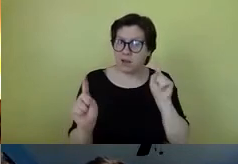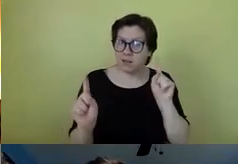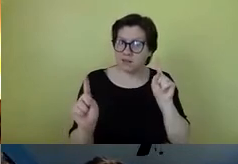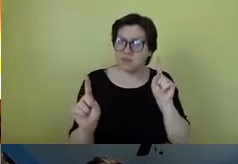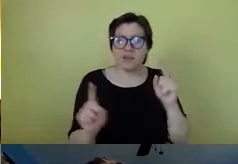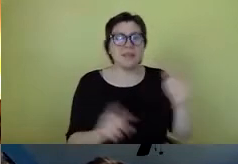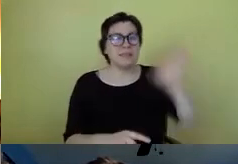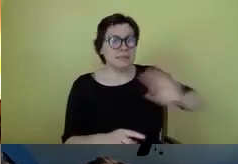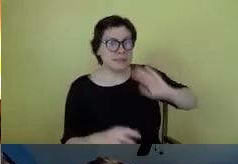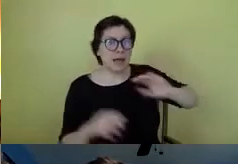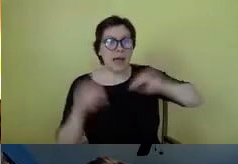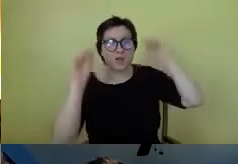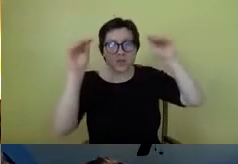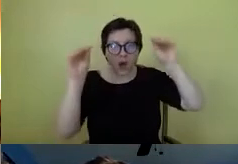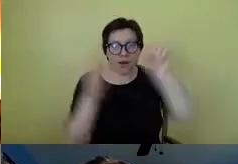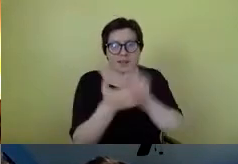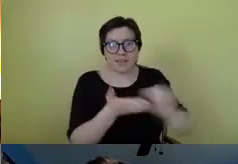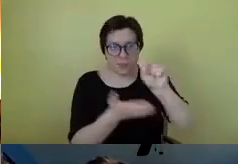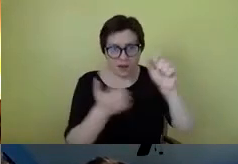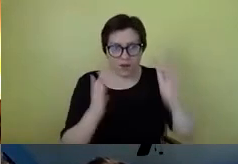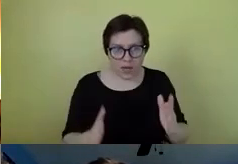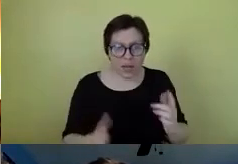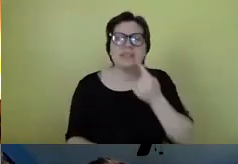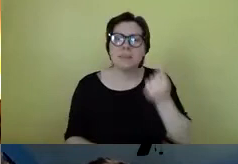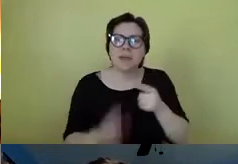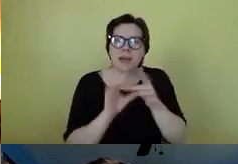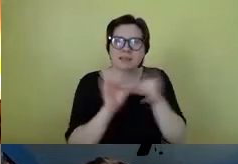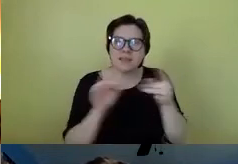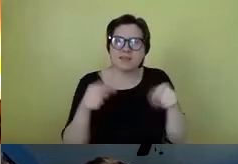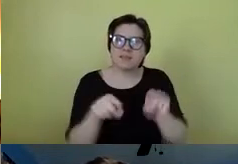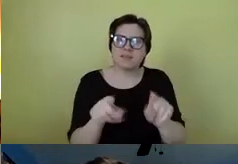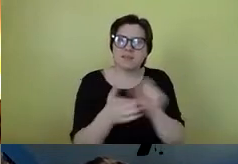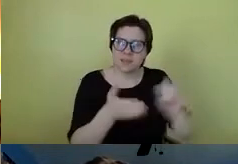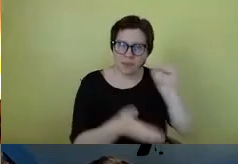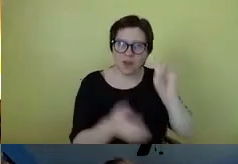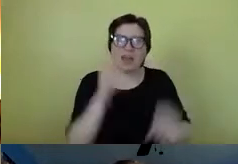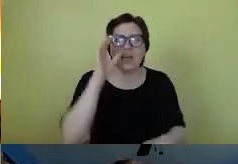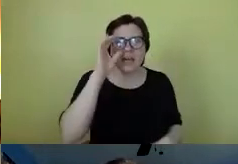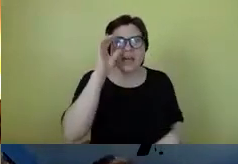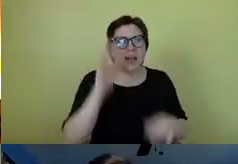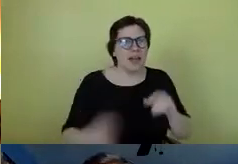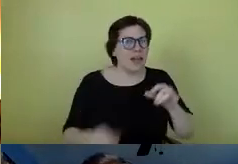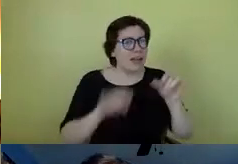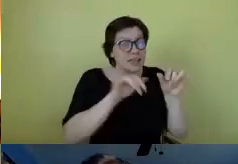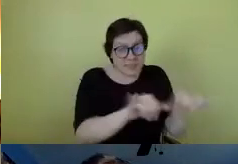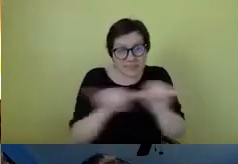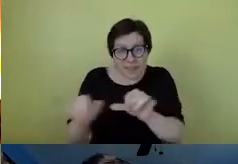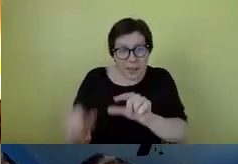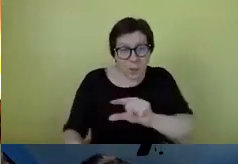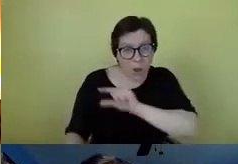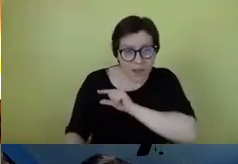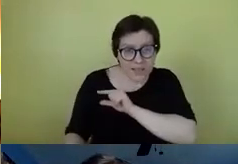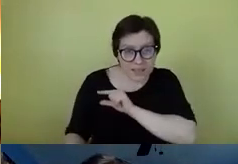of the things that I said to our young candidates in the seminary is the very same qualities that would